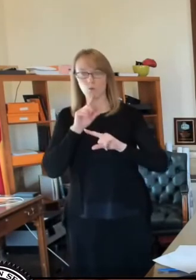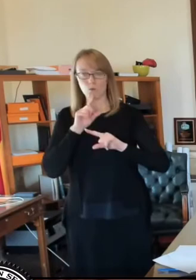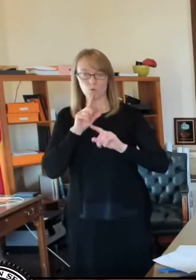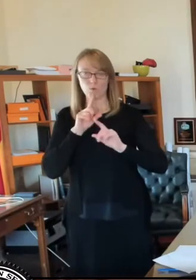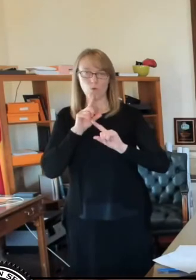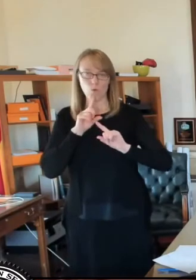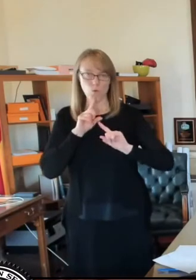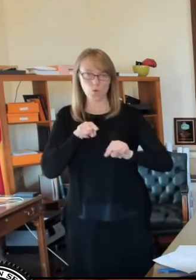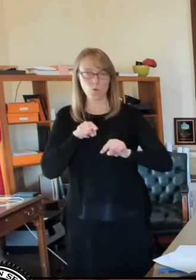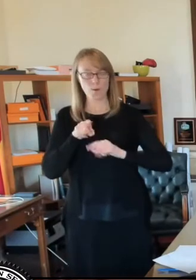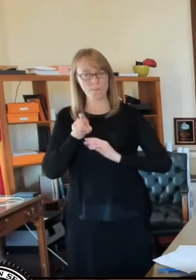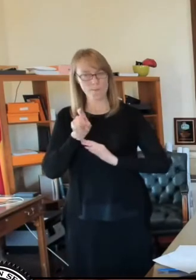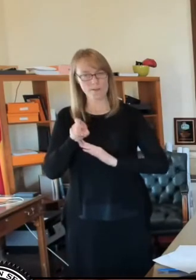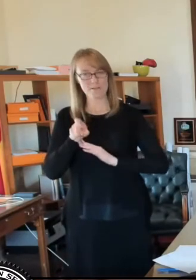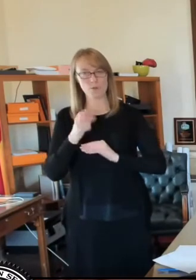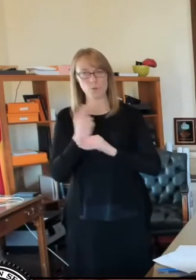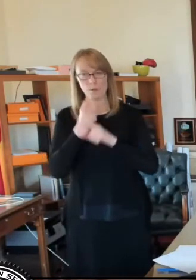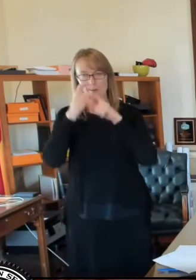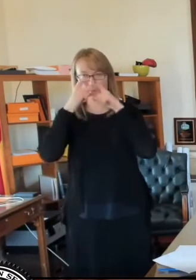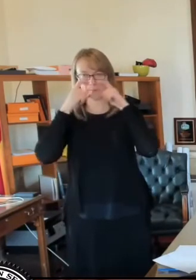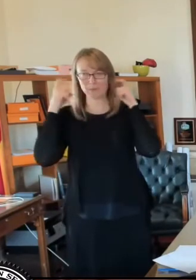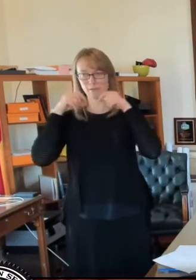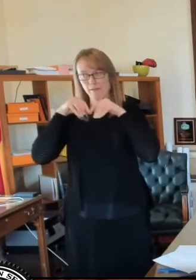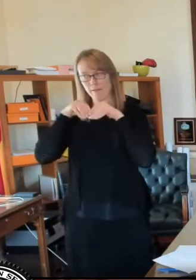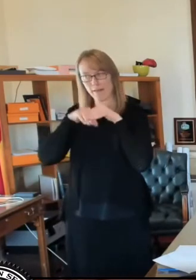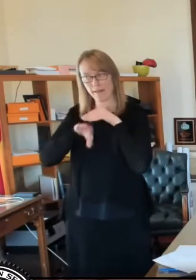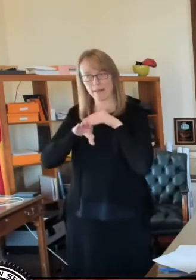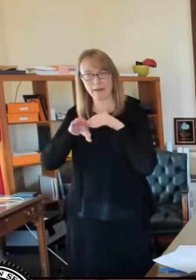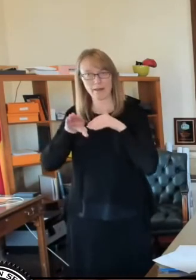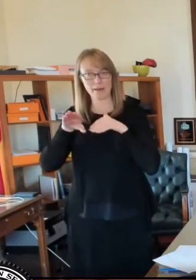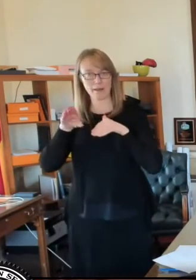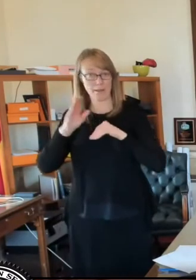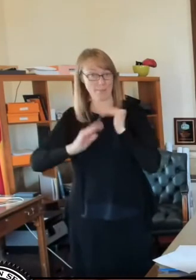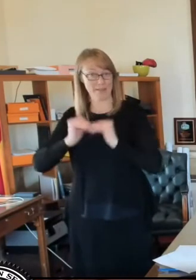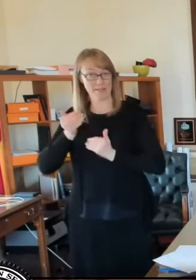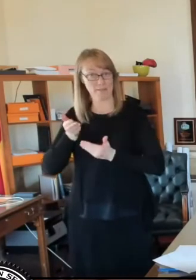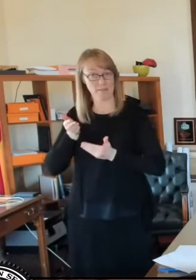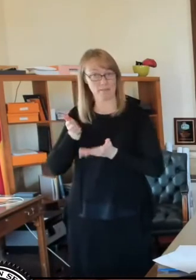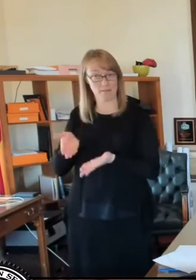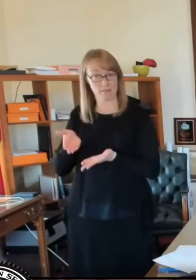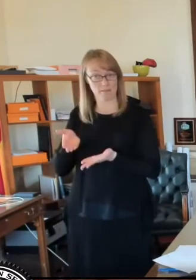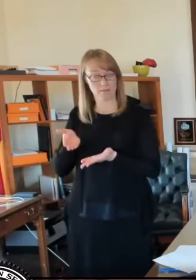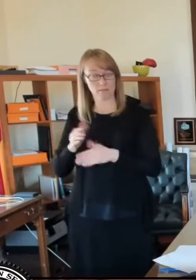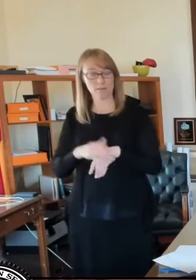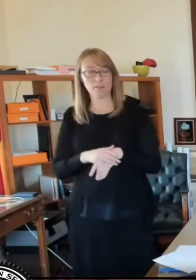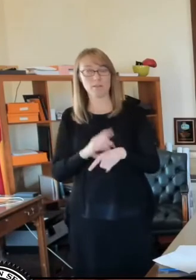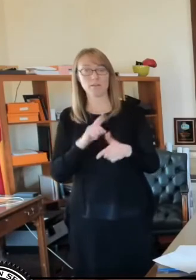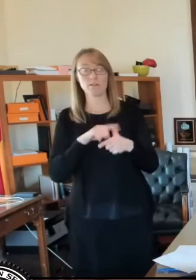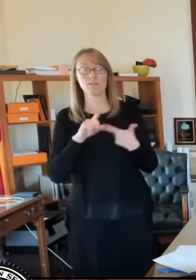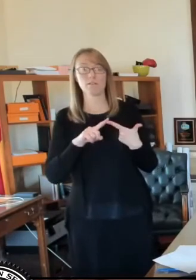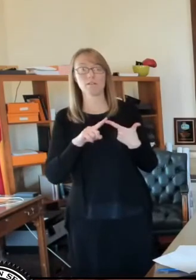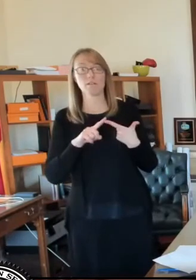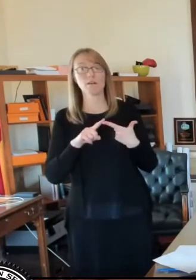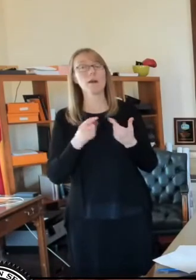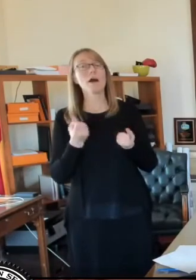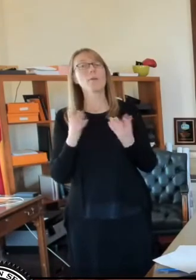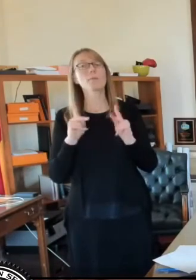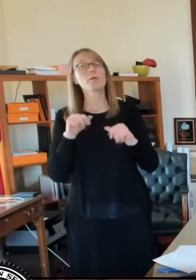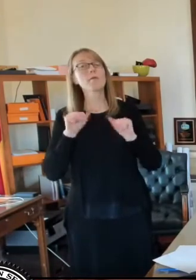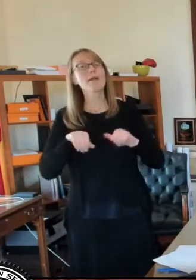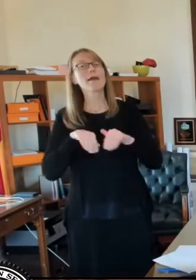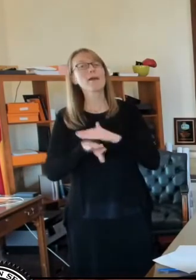facility, you have to be wearing a mask. We also have 50% occupancy in any store,